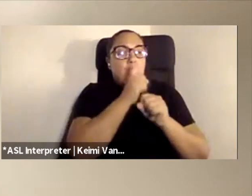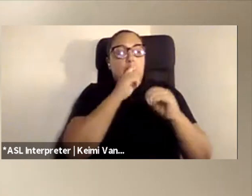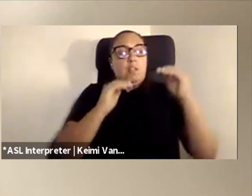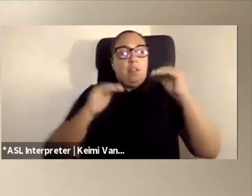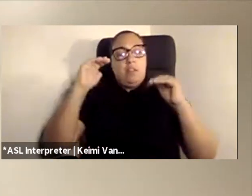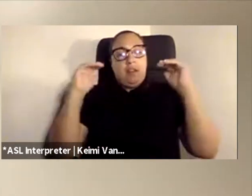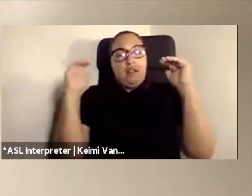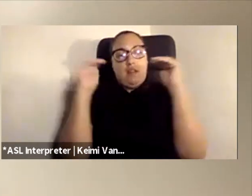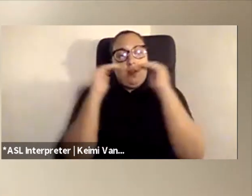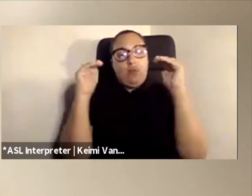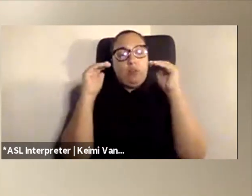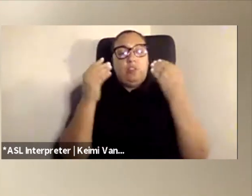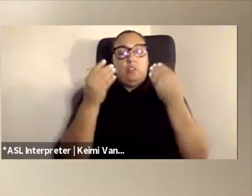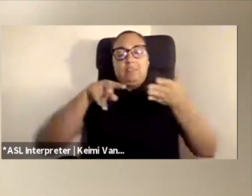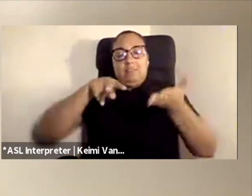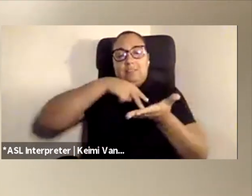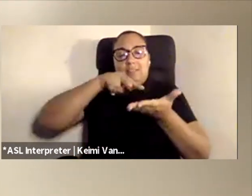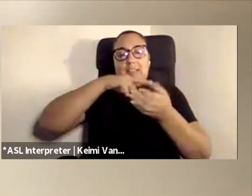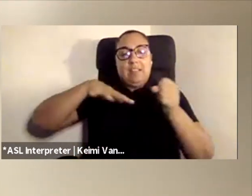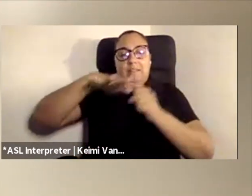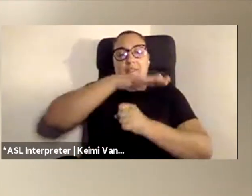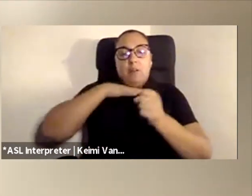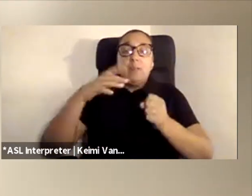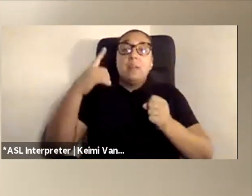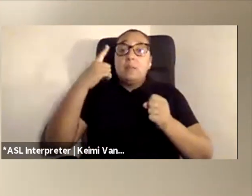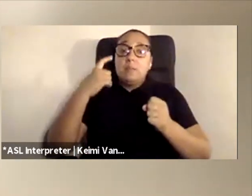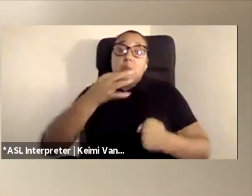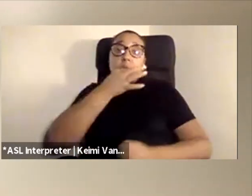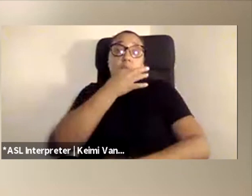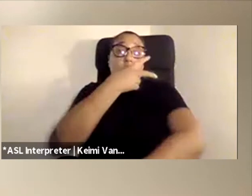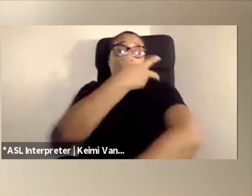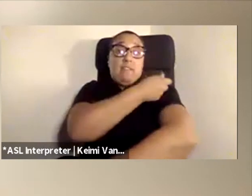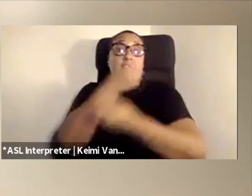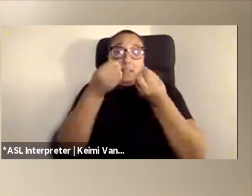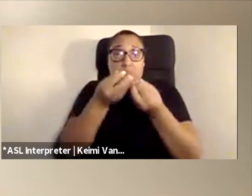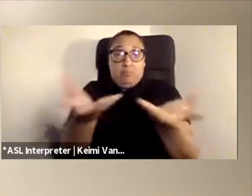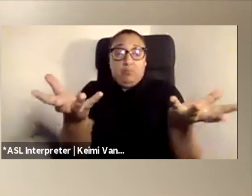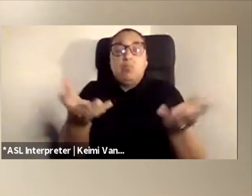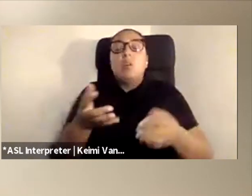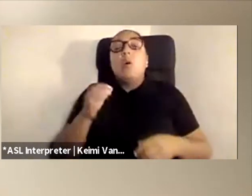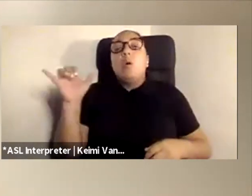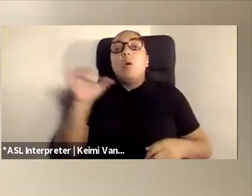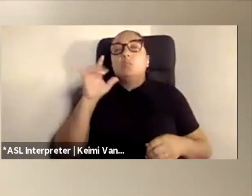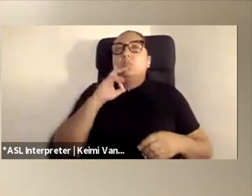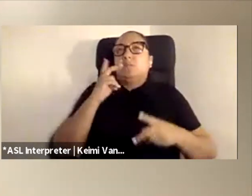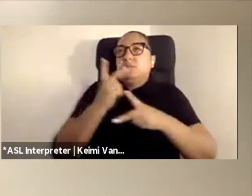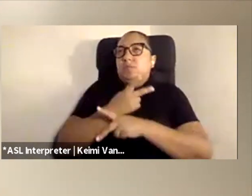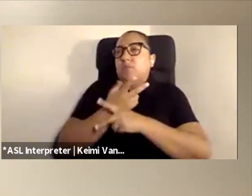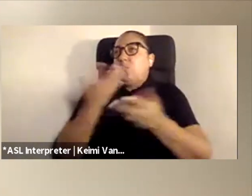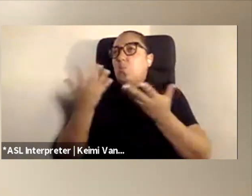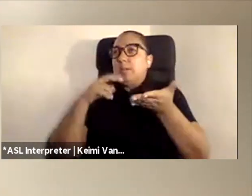last spring as the vaccine was moving towards public distribution, to grappling with what it means to re-enter new